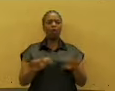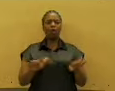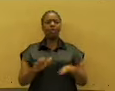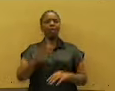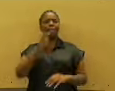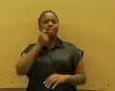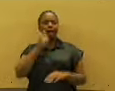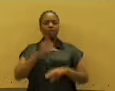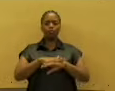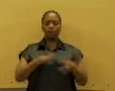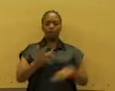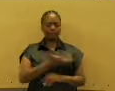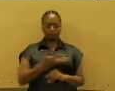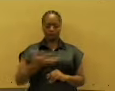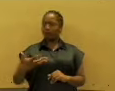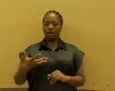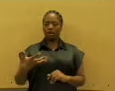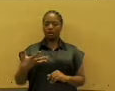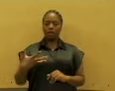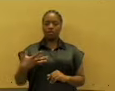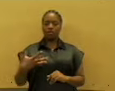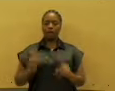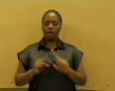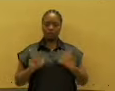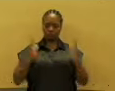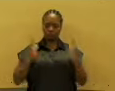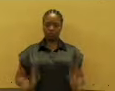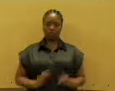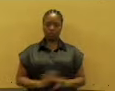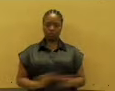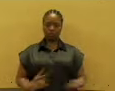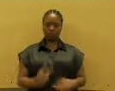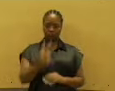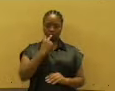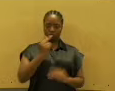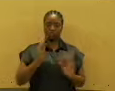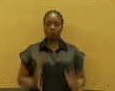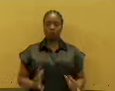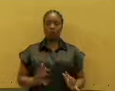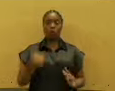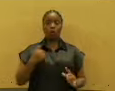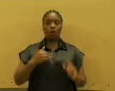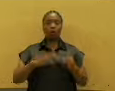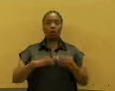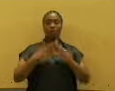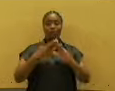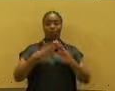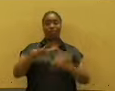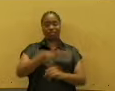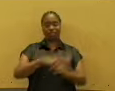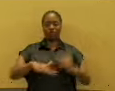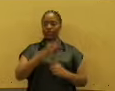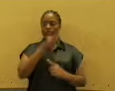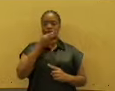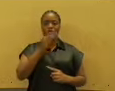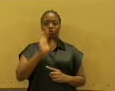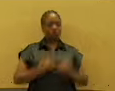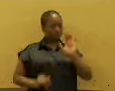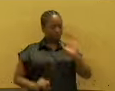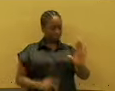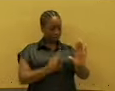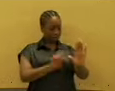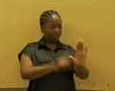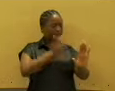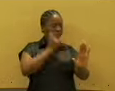so identities that go beyond what we are in a society that's heteronormative told to basically